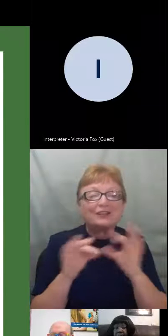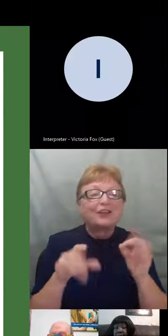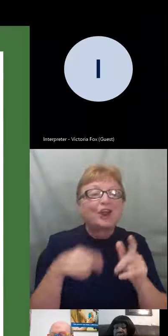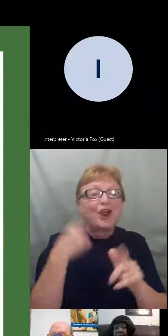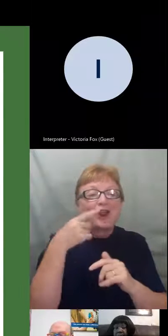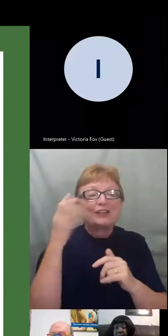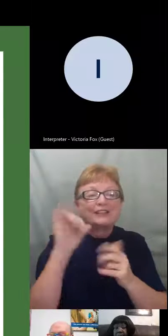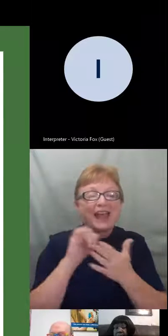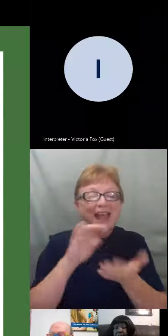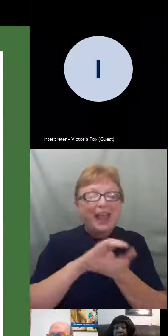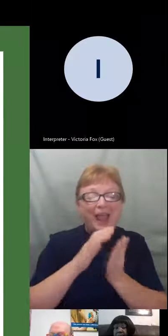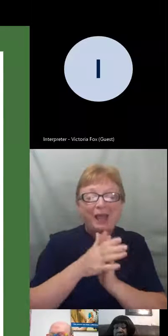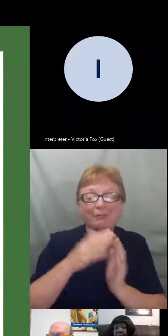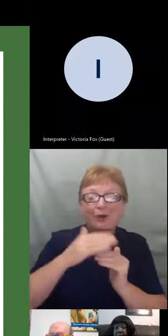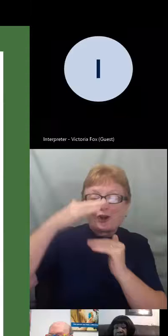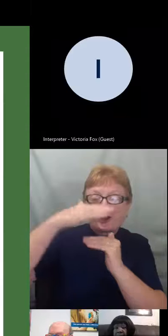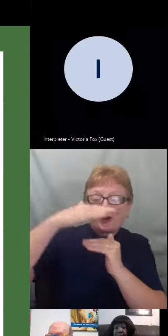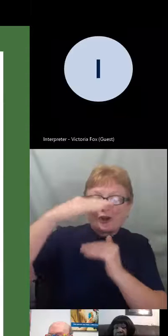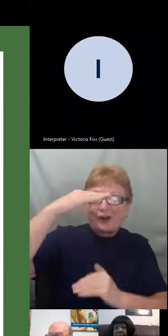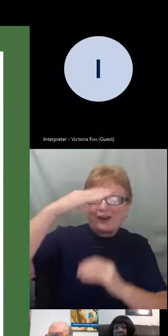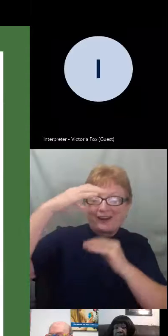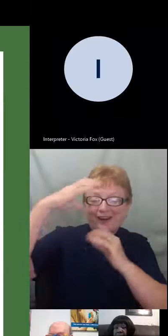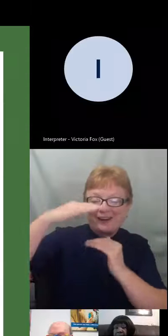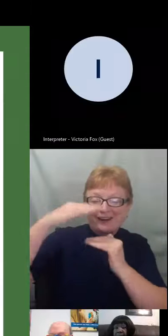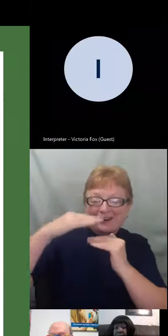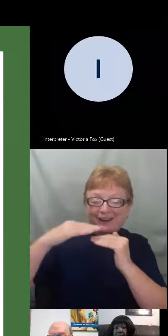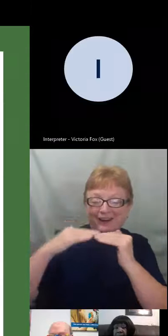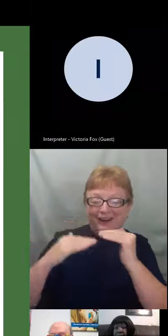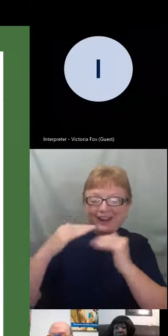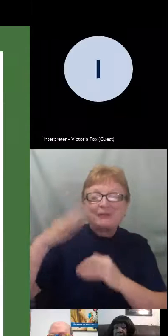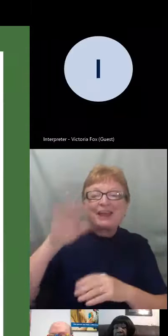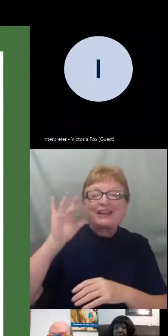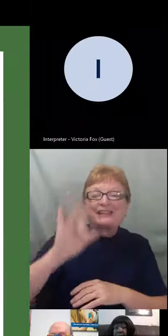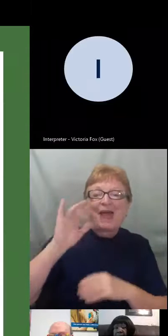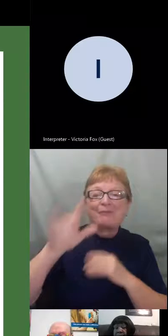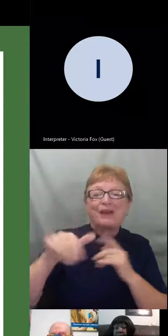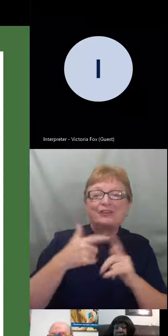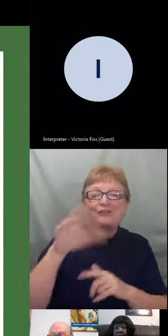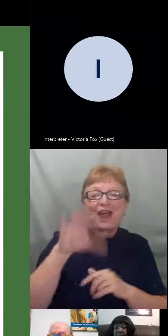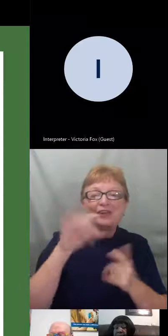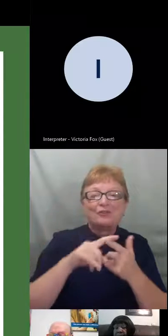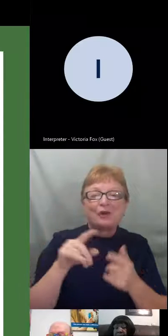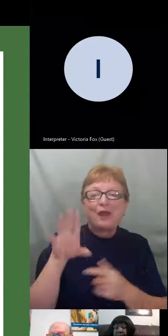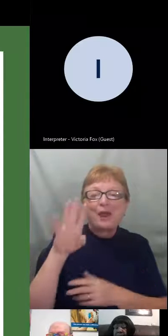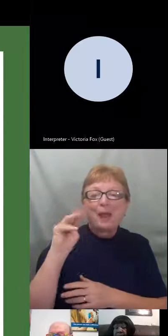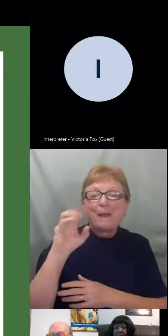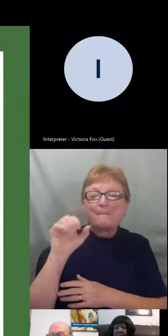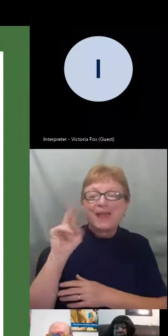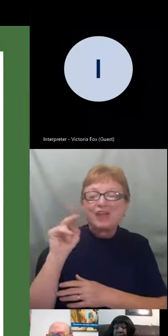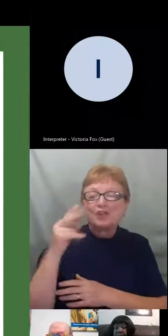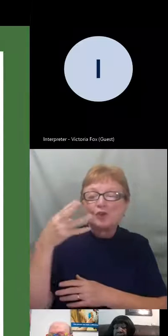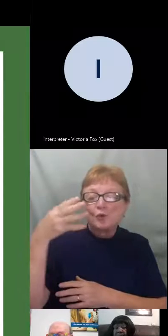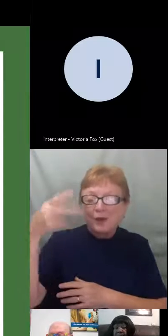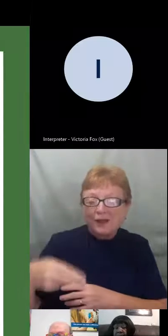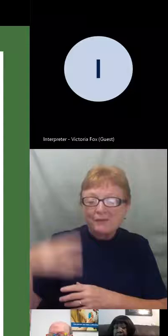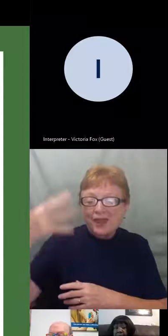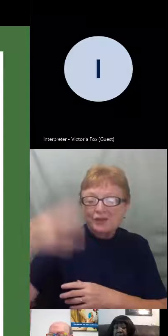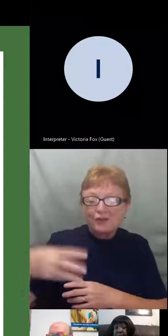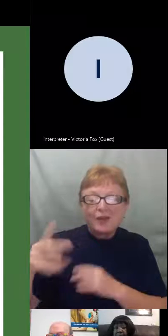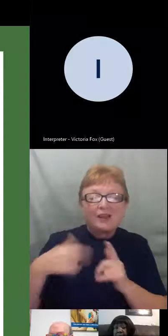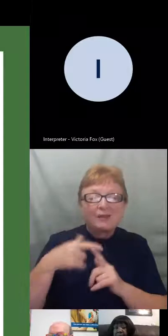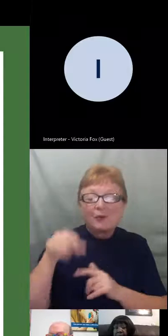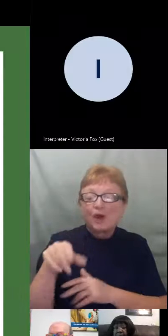top, a burger, and then a bottom bun. Tap on it to get your menu options to drop down. Tap on